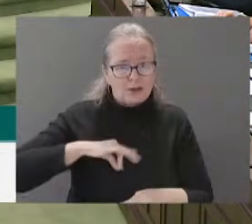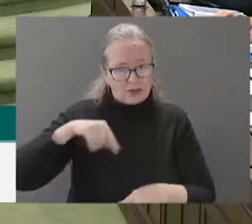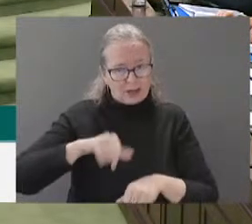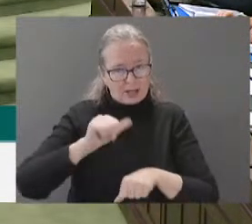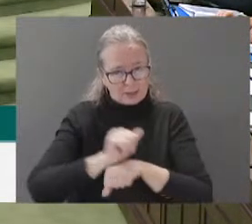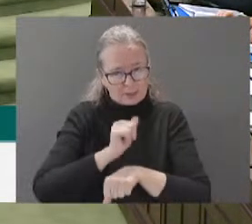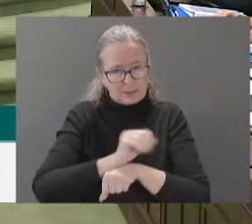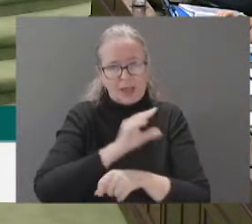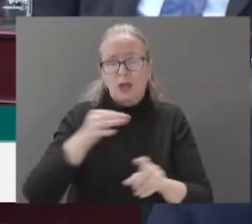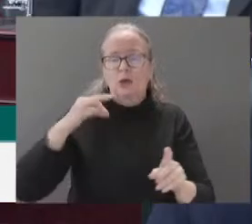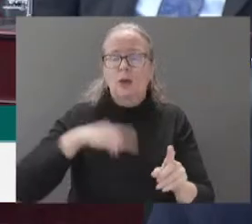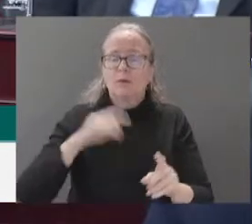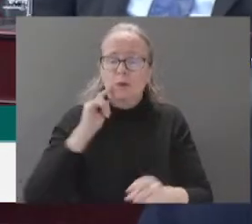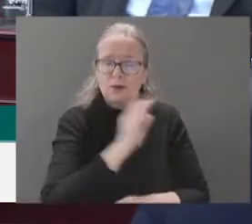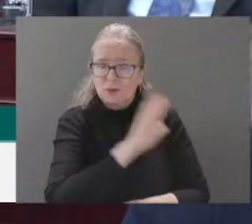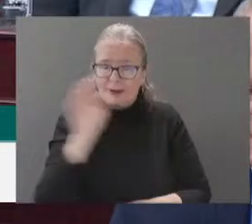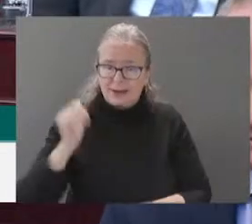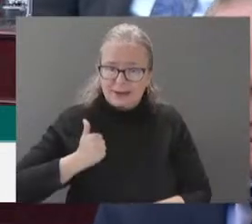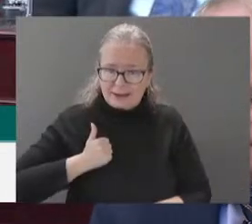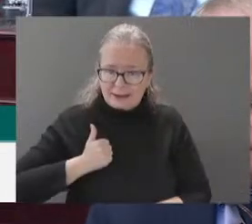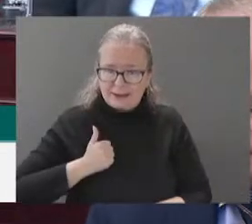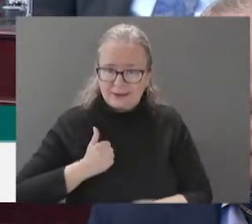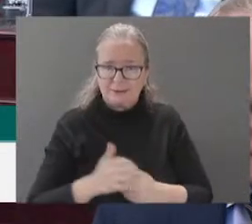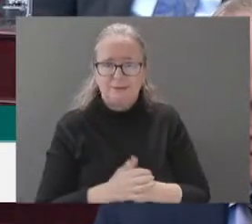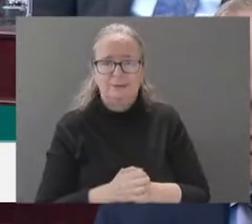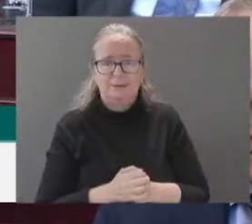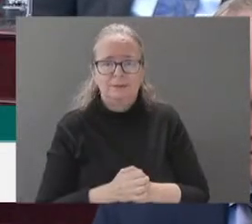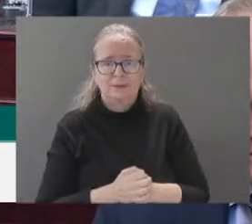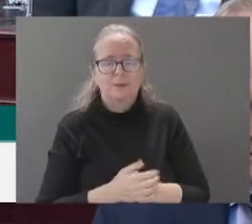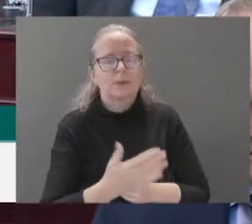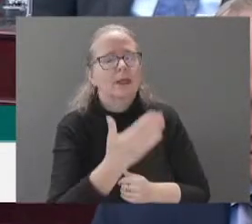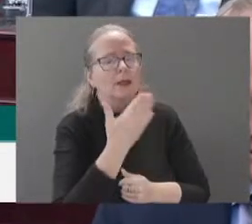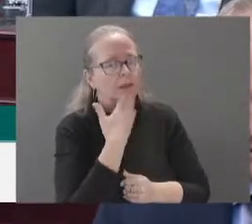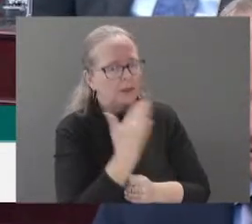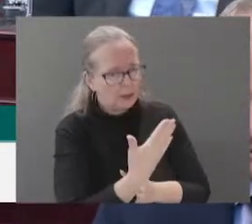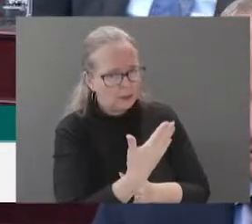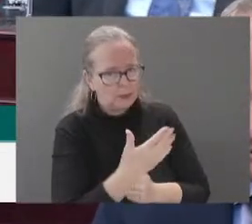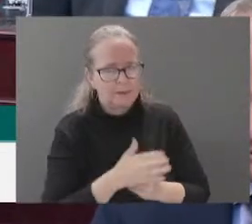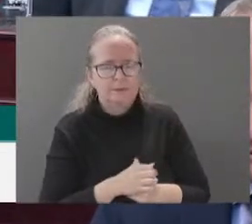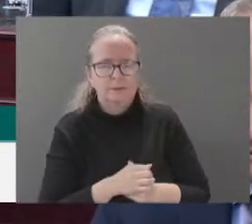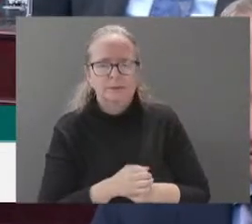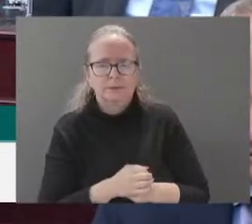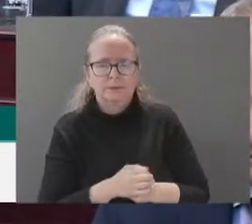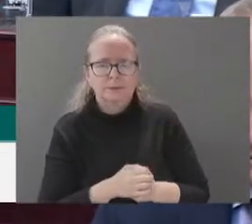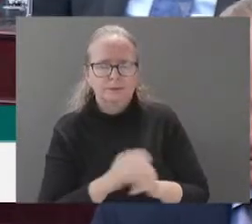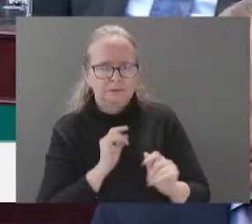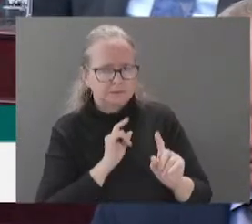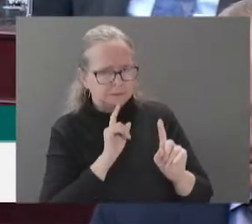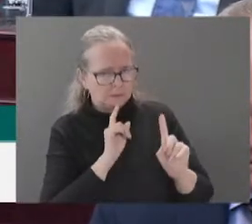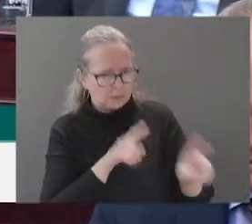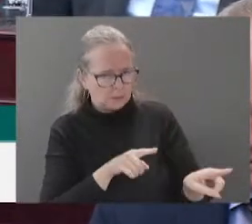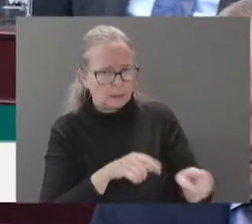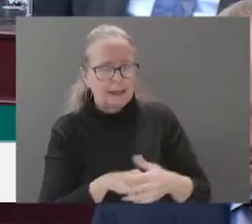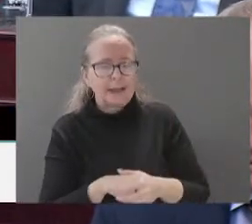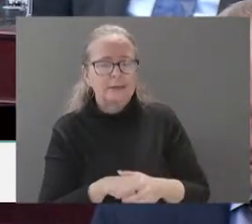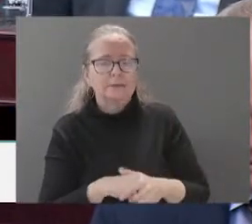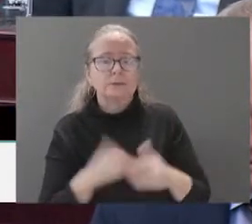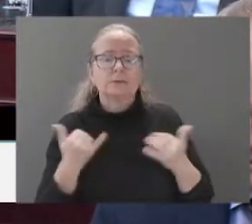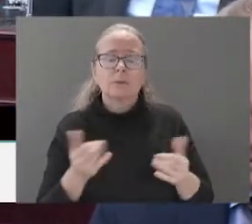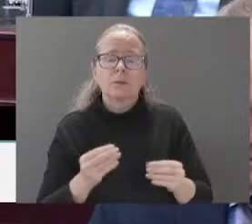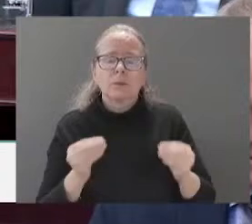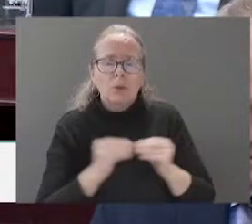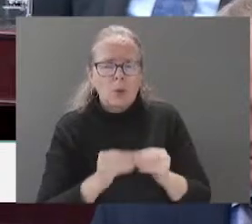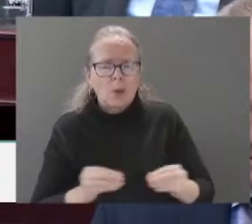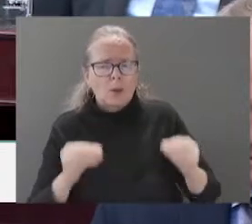the minister thank you Mr Speaker there is currently far more interest in immigrating to Alberta than we can accommodate with limited